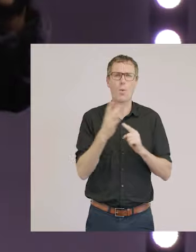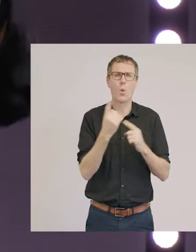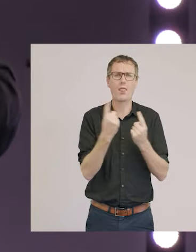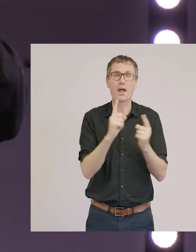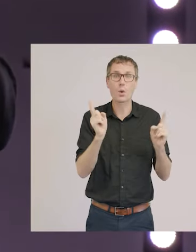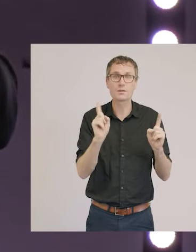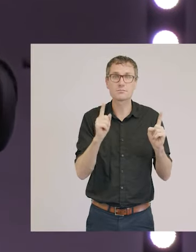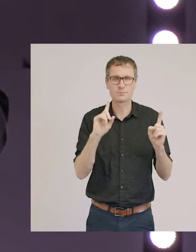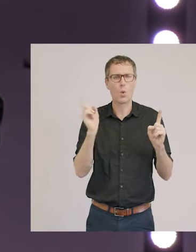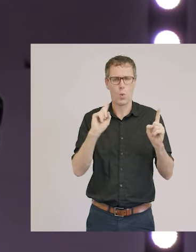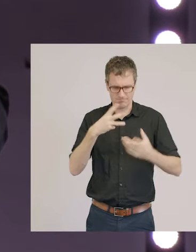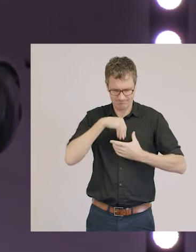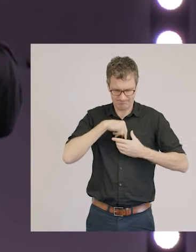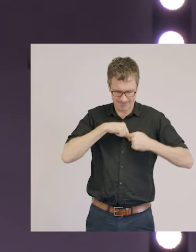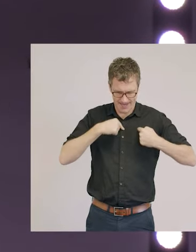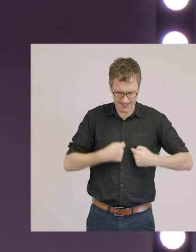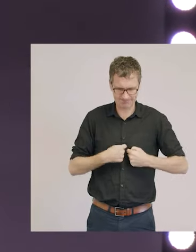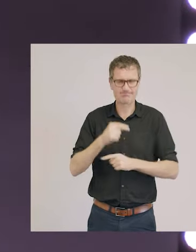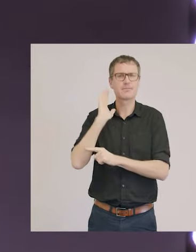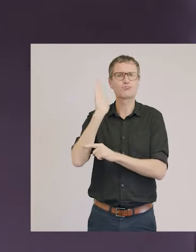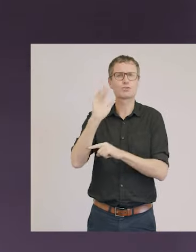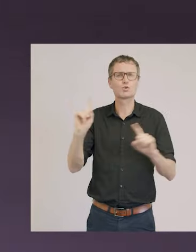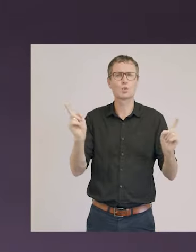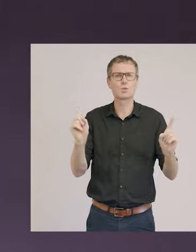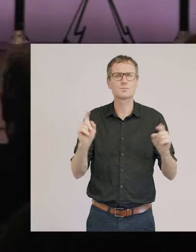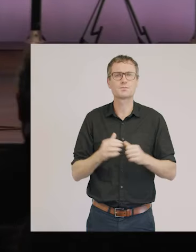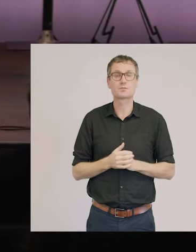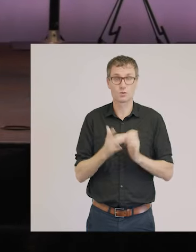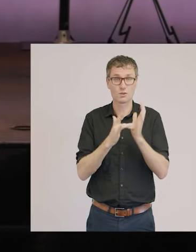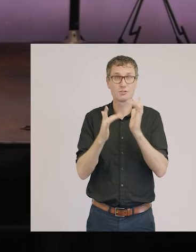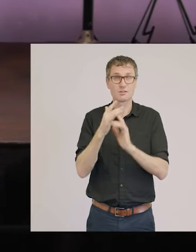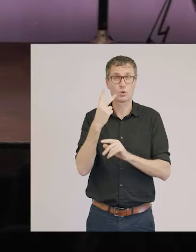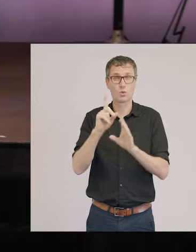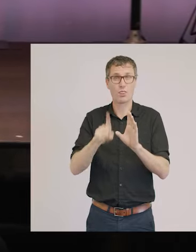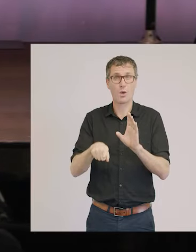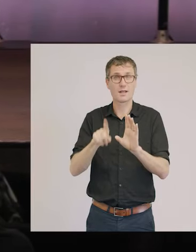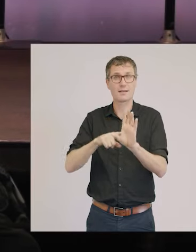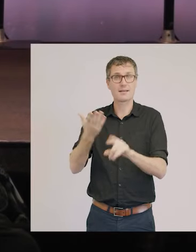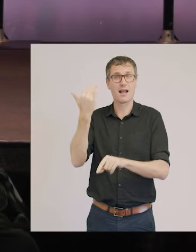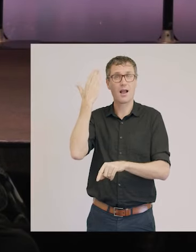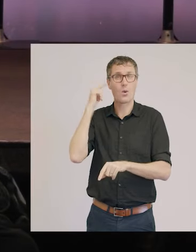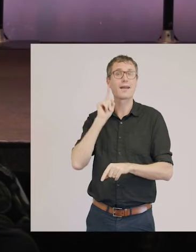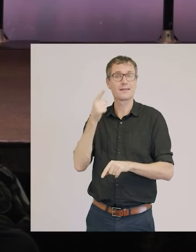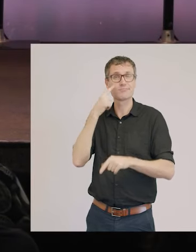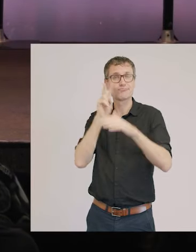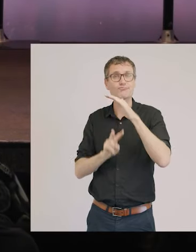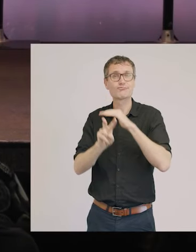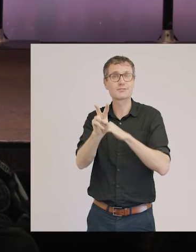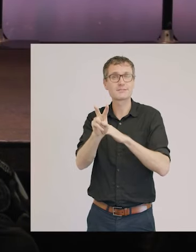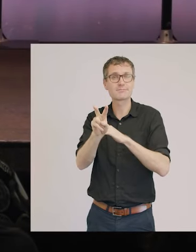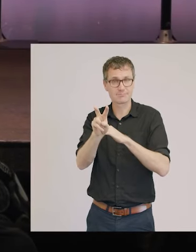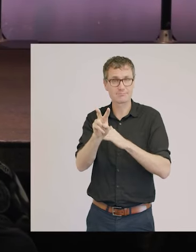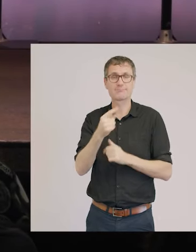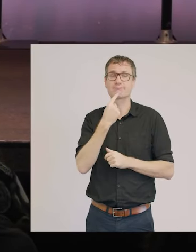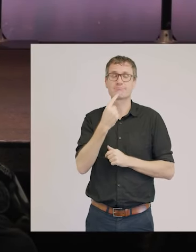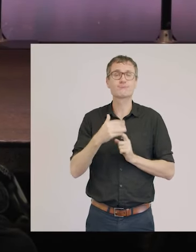to what is in somebody's heart and what are they preaching. So Jesus predicted this 2,000 years ago. He